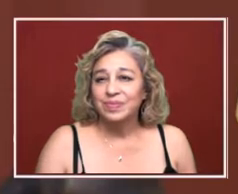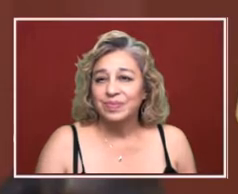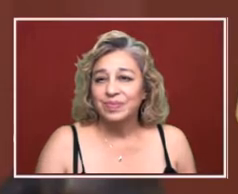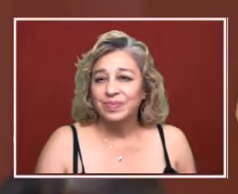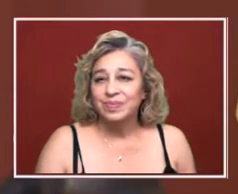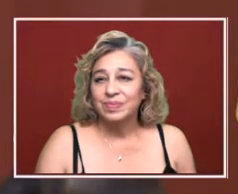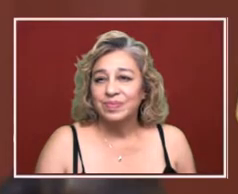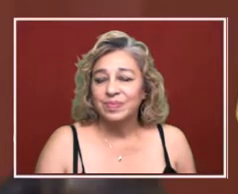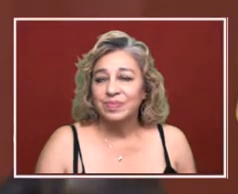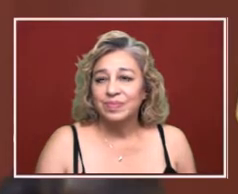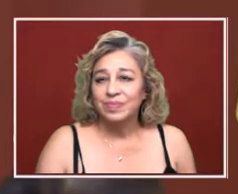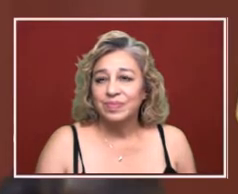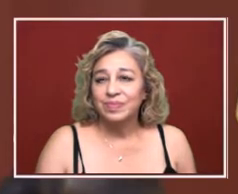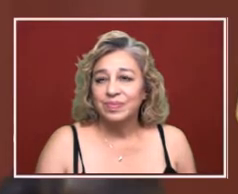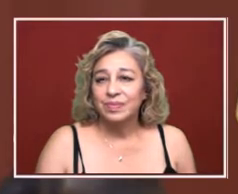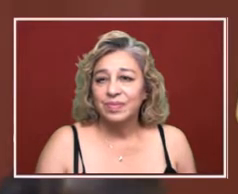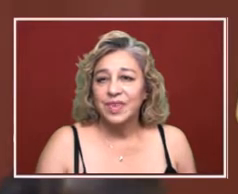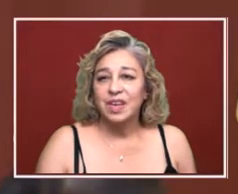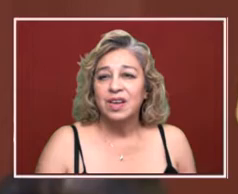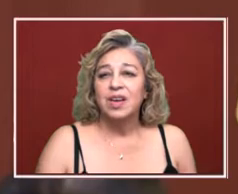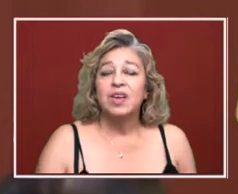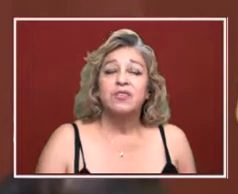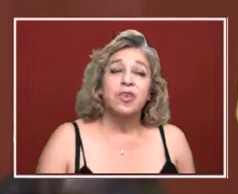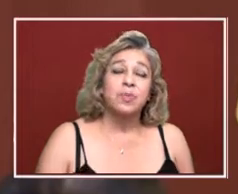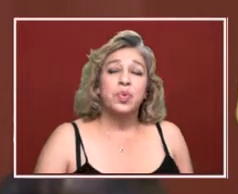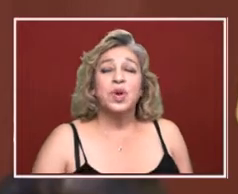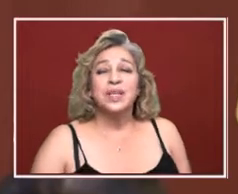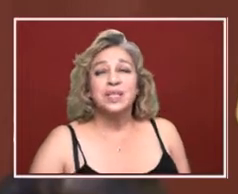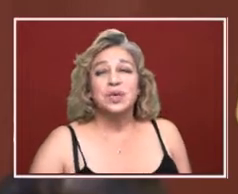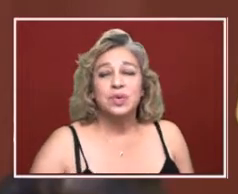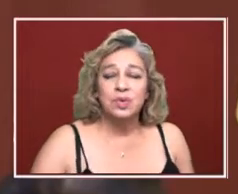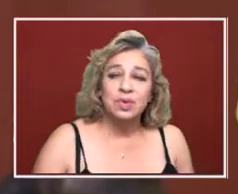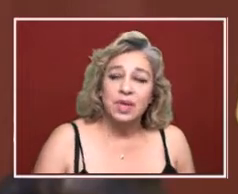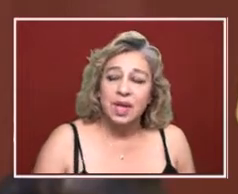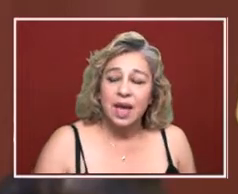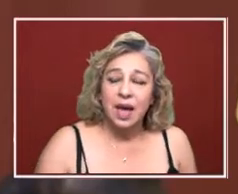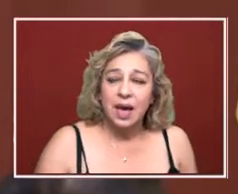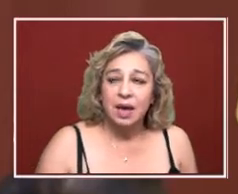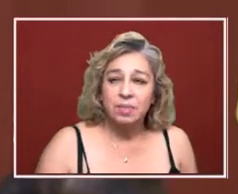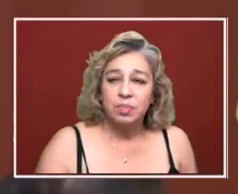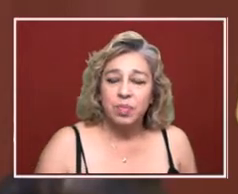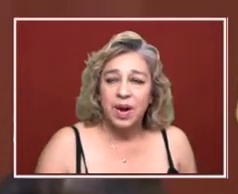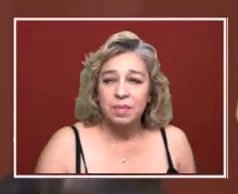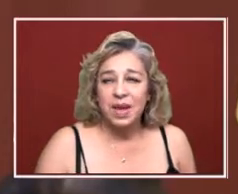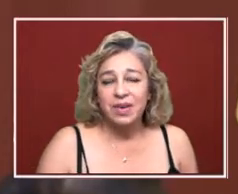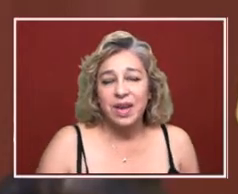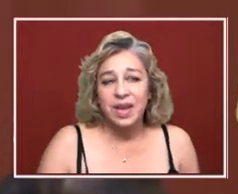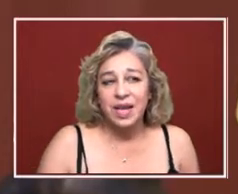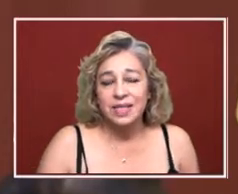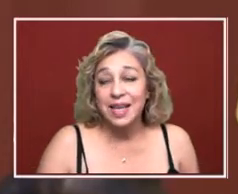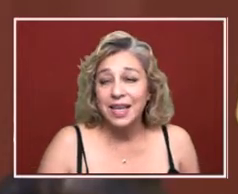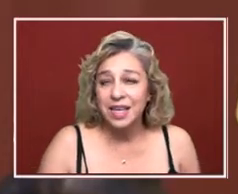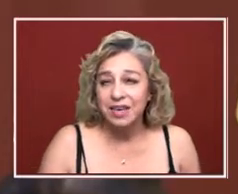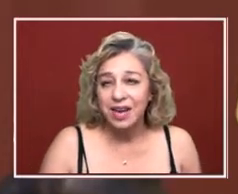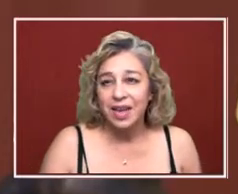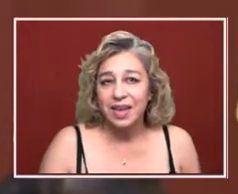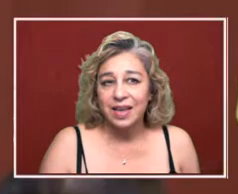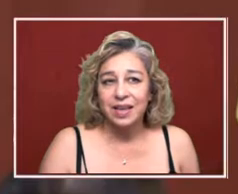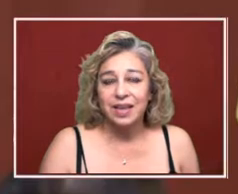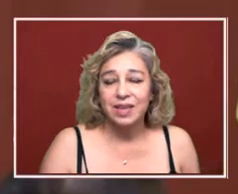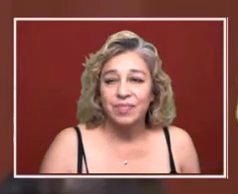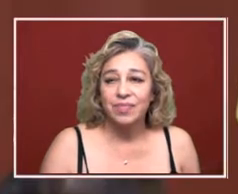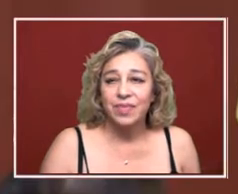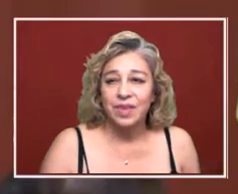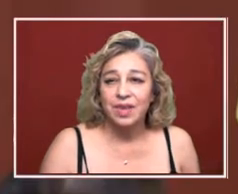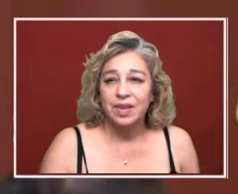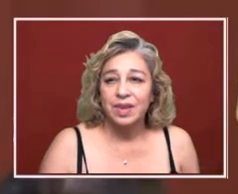para preescolar, primaria, secundaria, todo. For preschool, primary and secondary. Todos